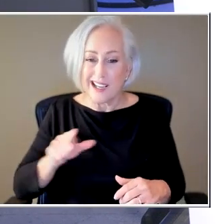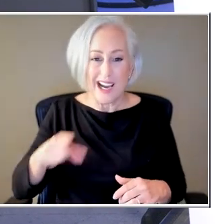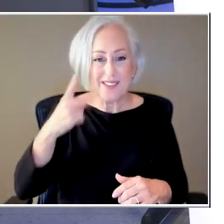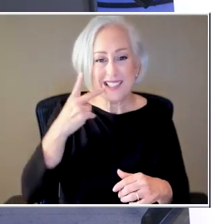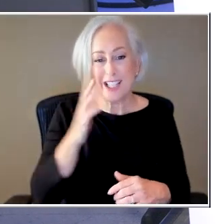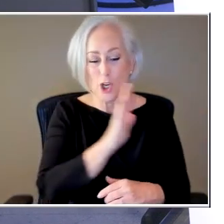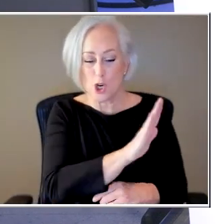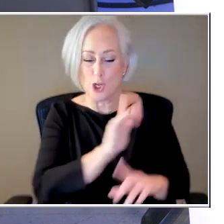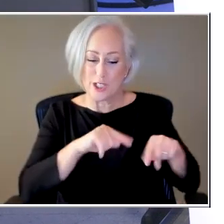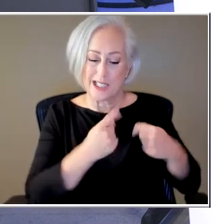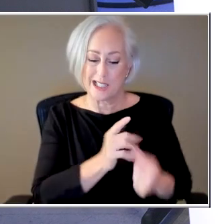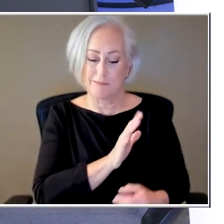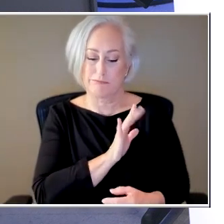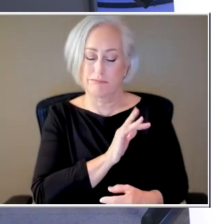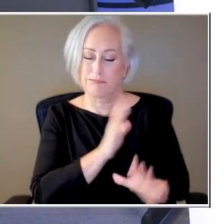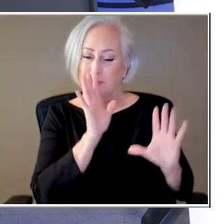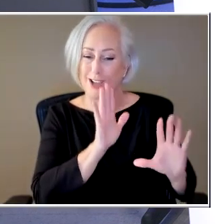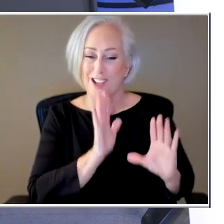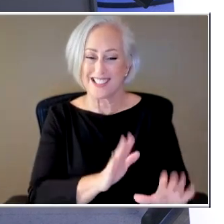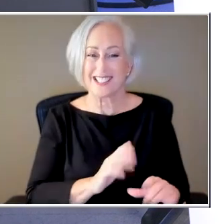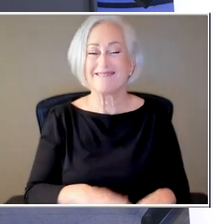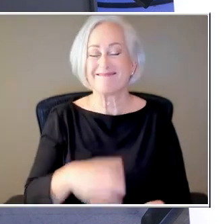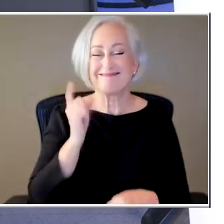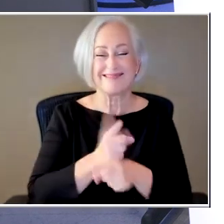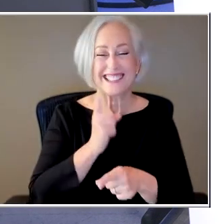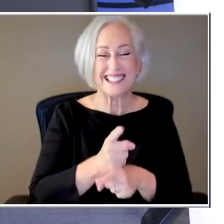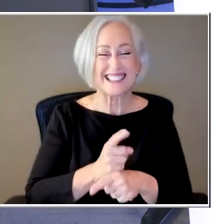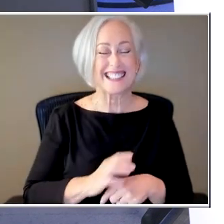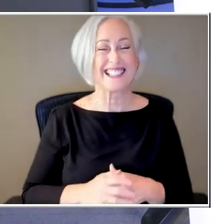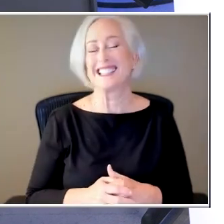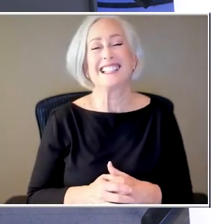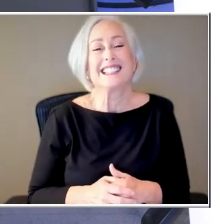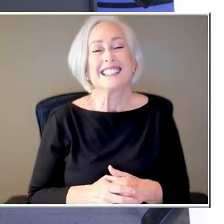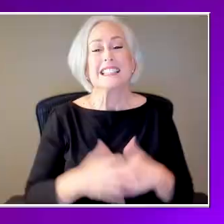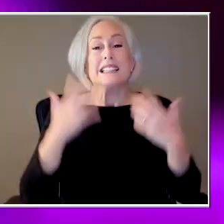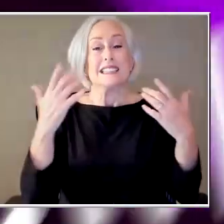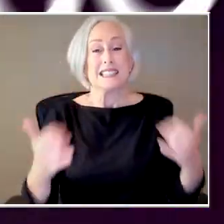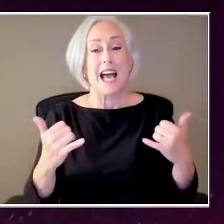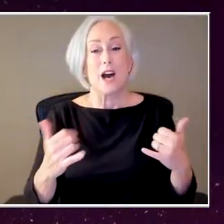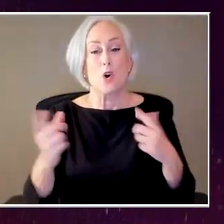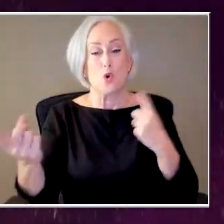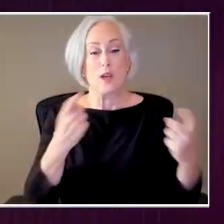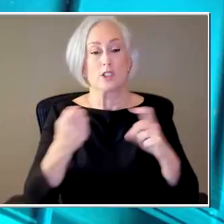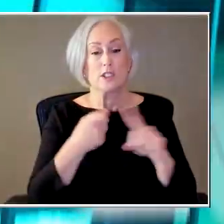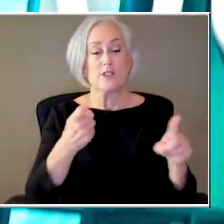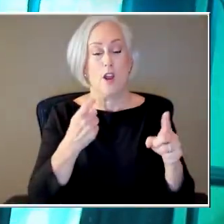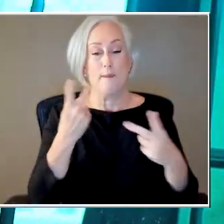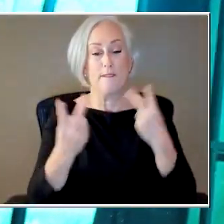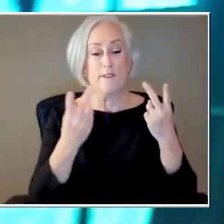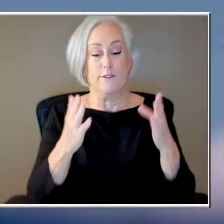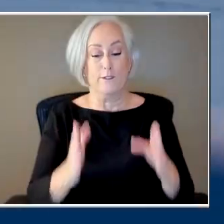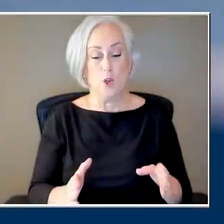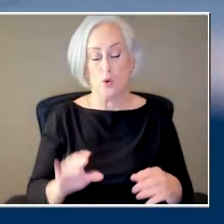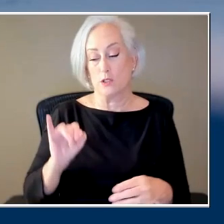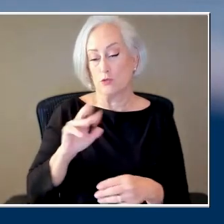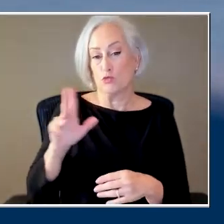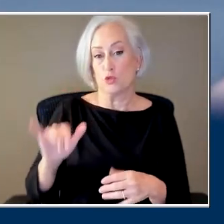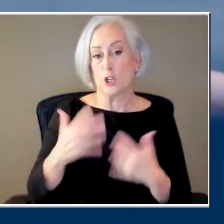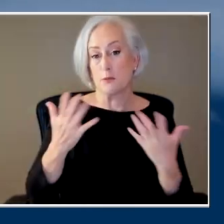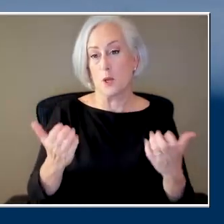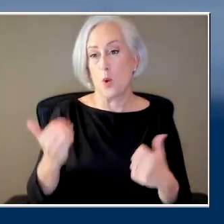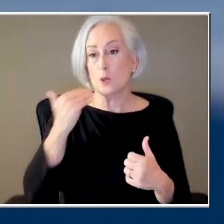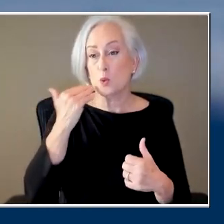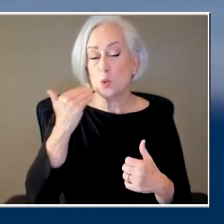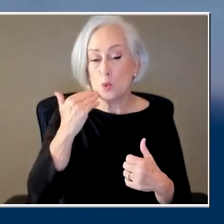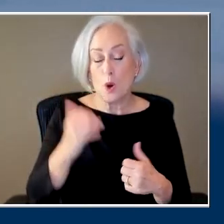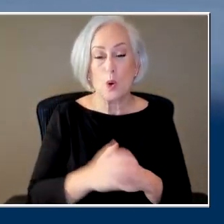probably why, right? Absolutely correct. All right, I want to get to some questions from our viewers today. Jeremy says, it